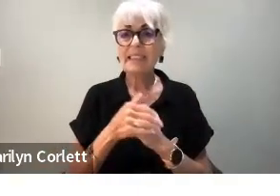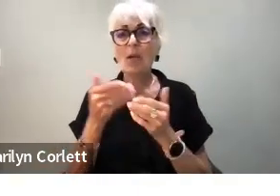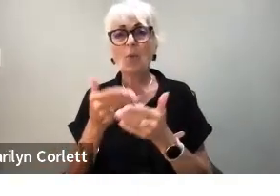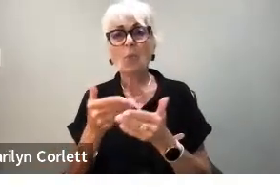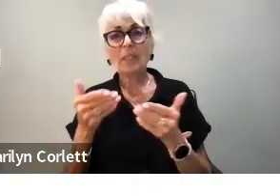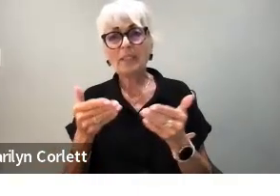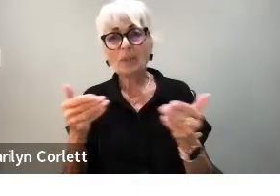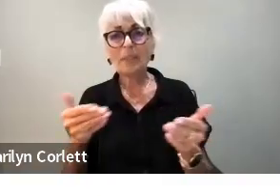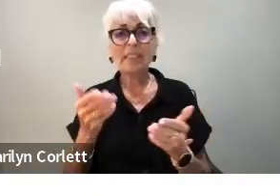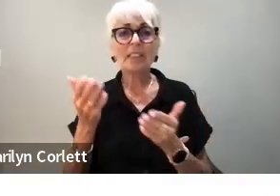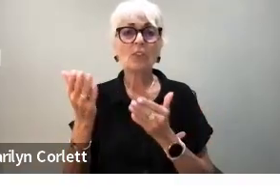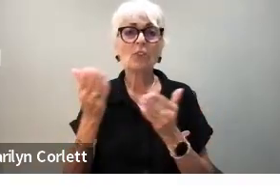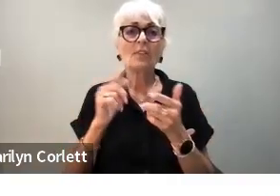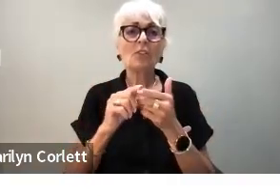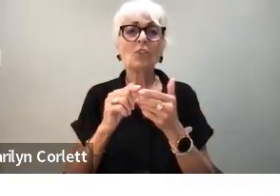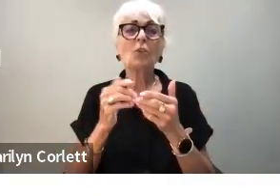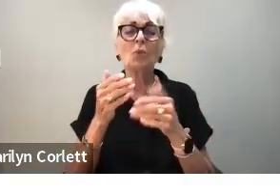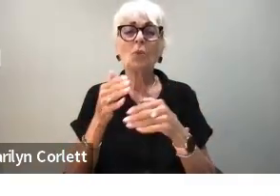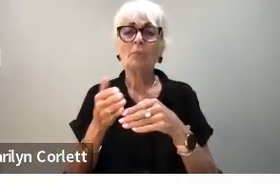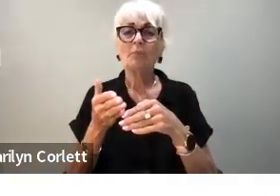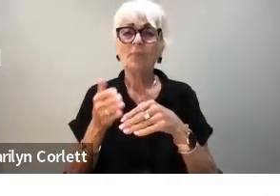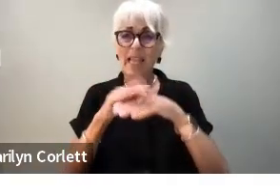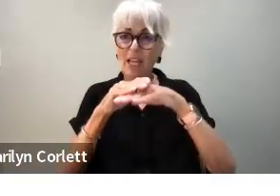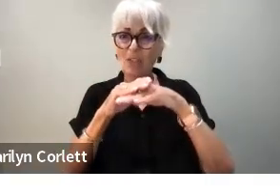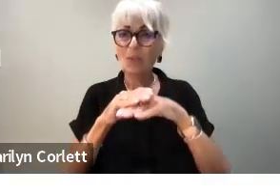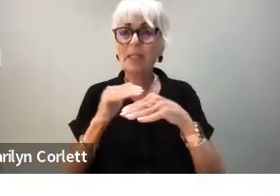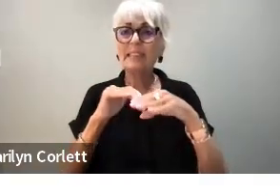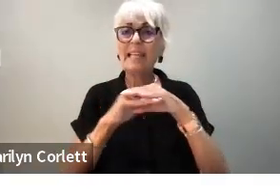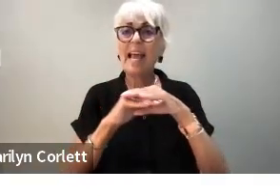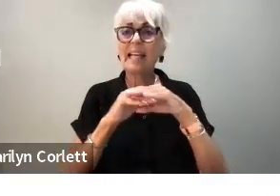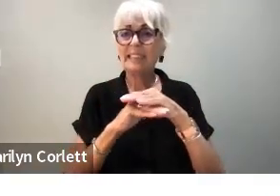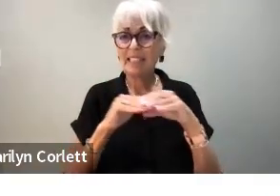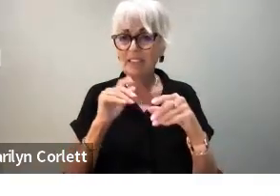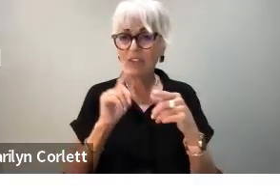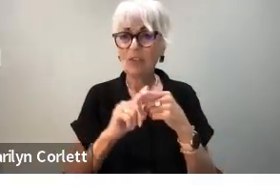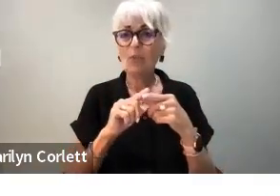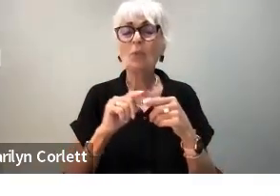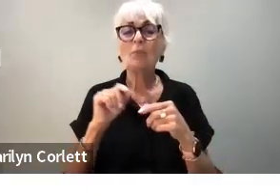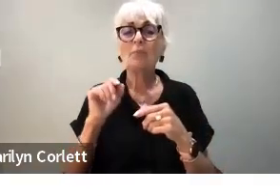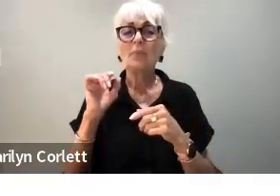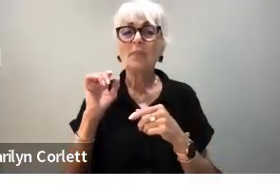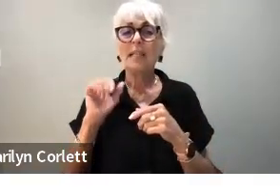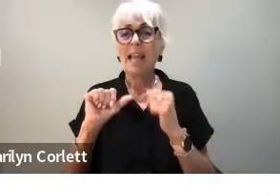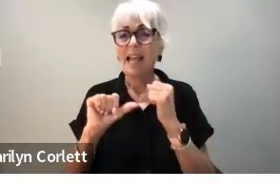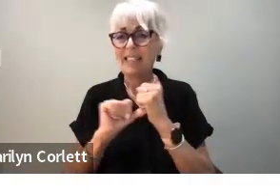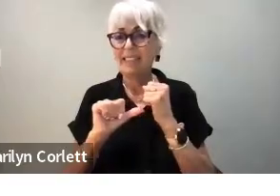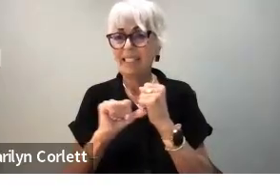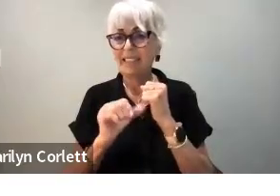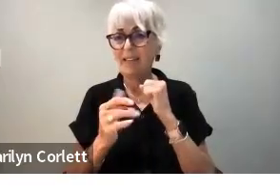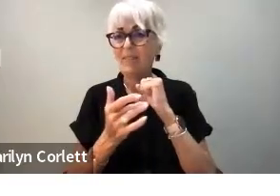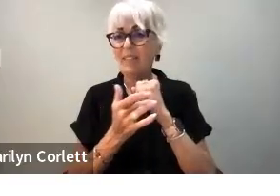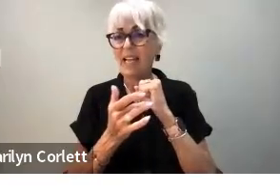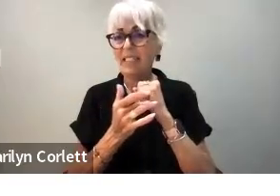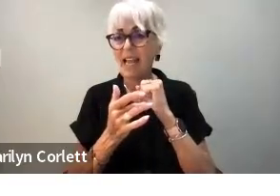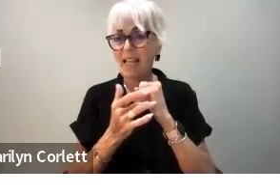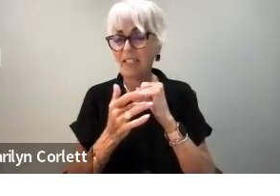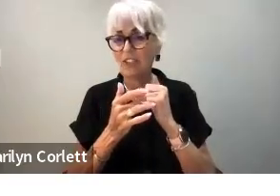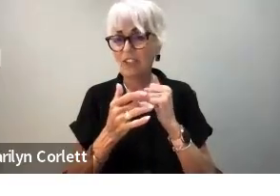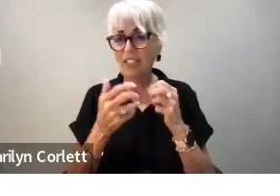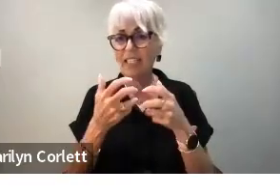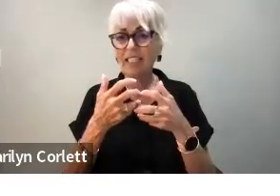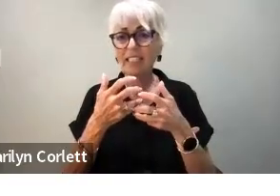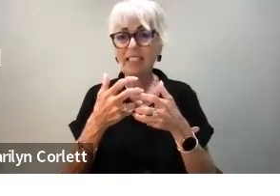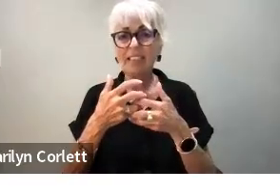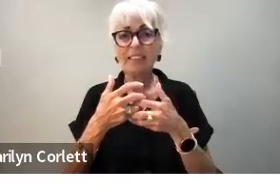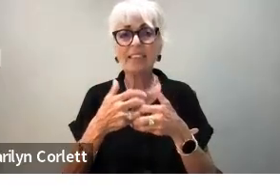and services to increase access to assistive technology devices. The cool thing about our program is